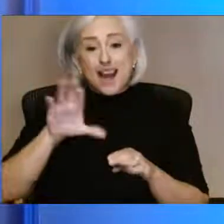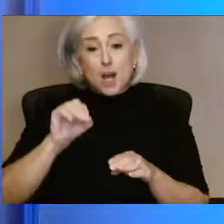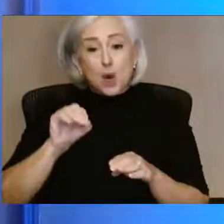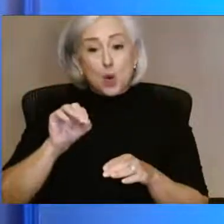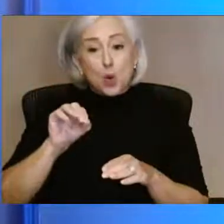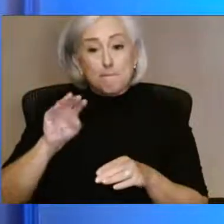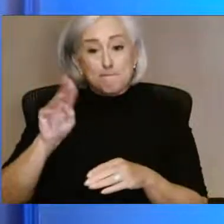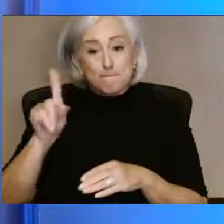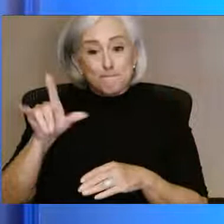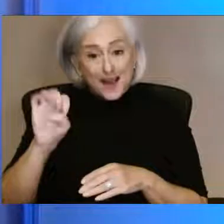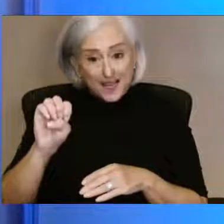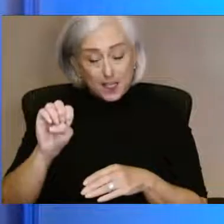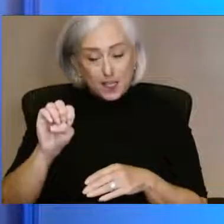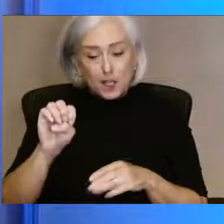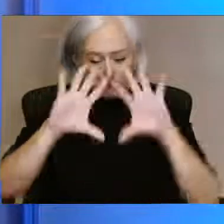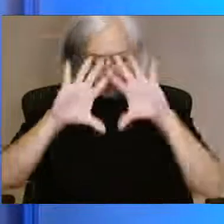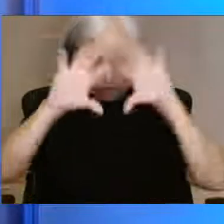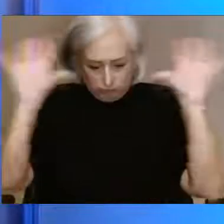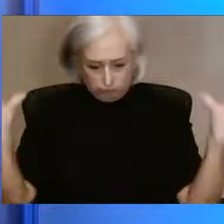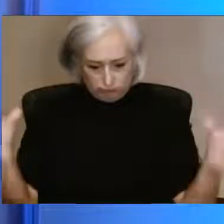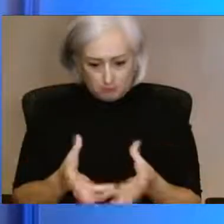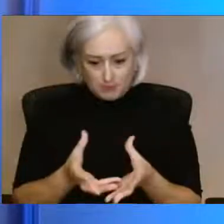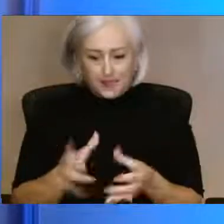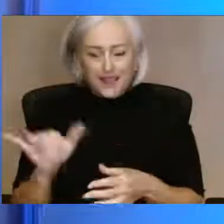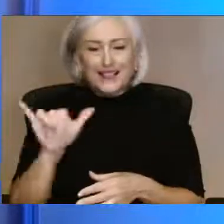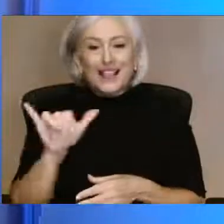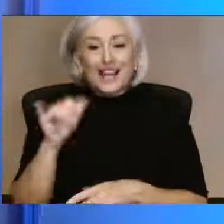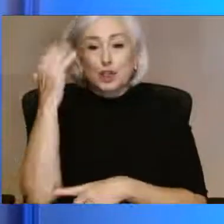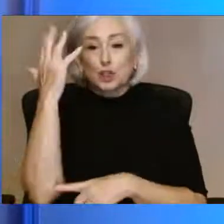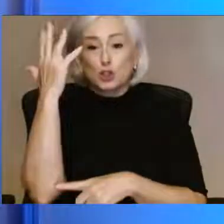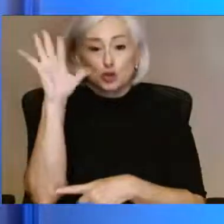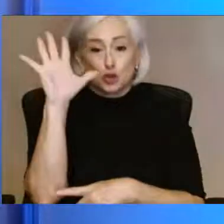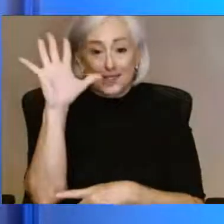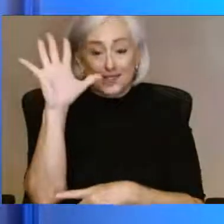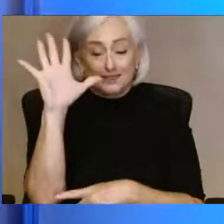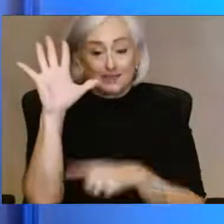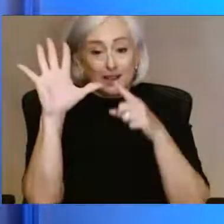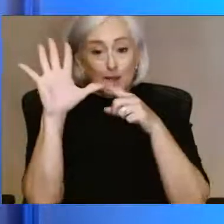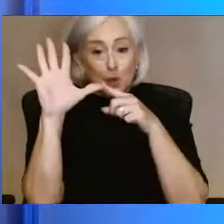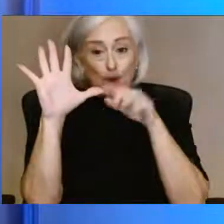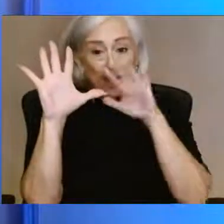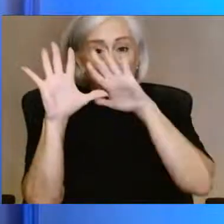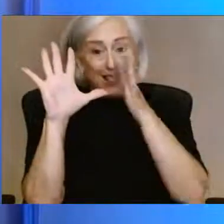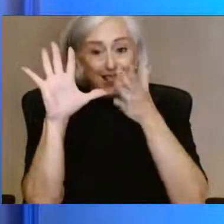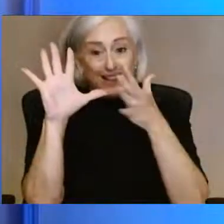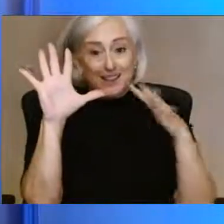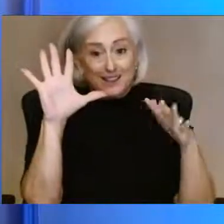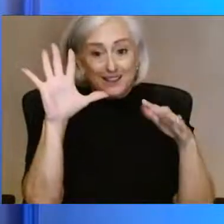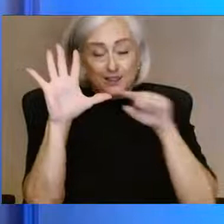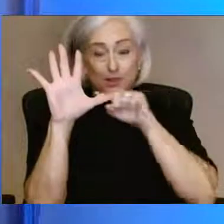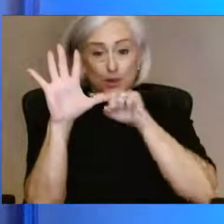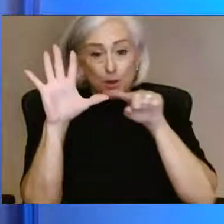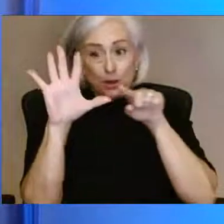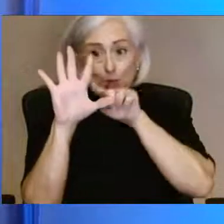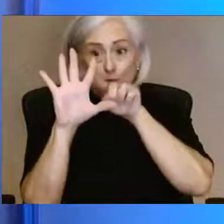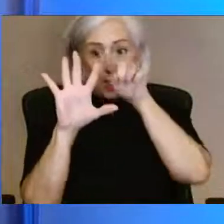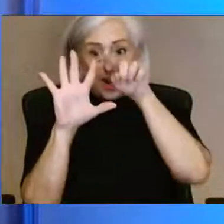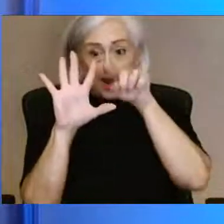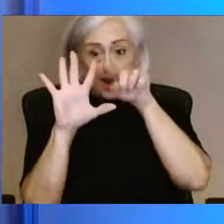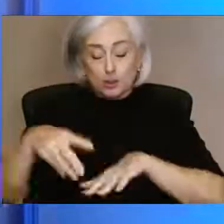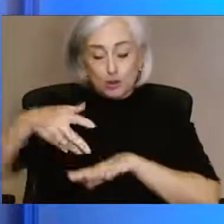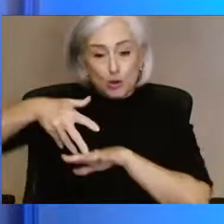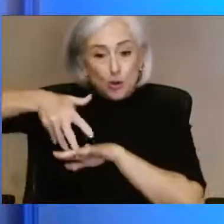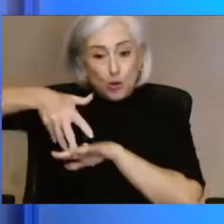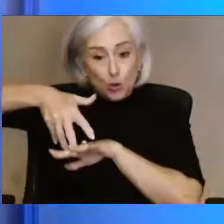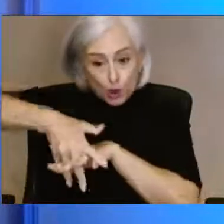if you think about a tree, it's got, leaves and branches, but it's also got roots and a strong trunk to